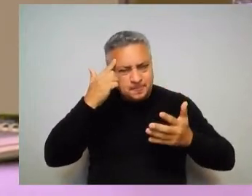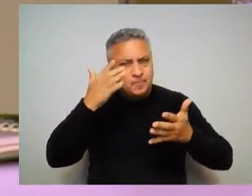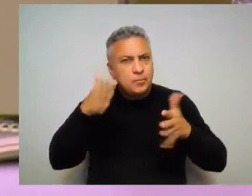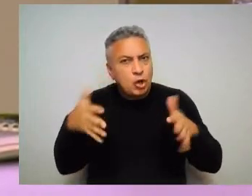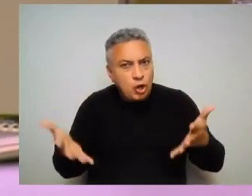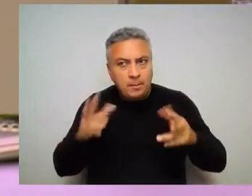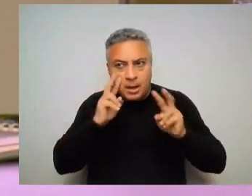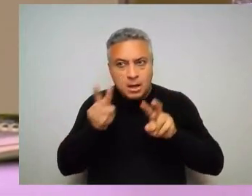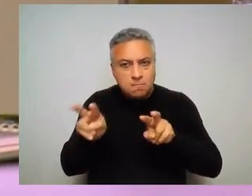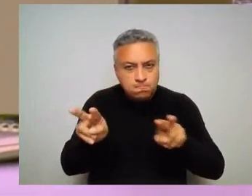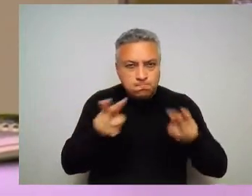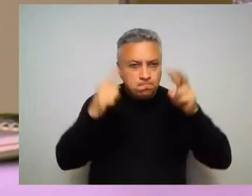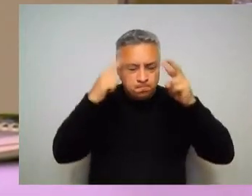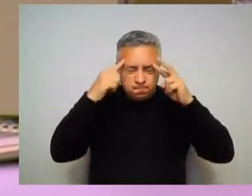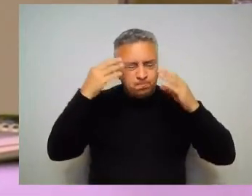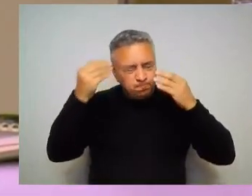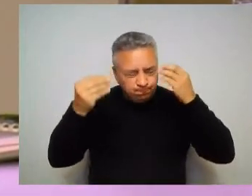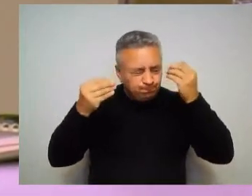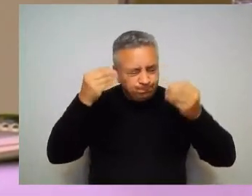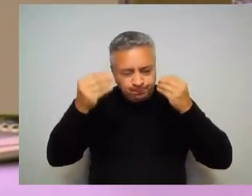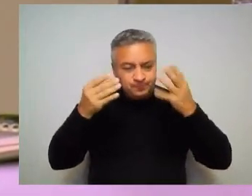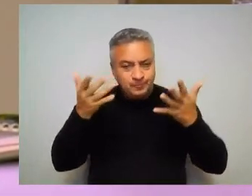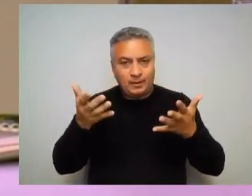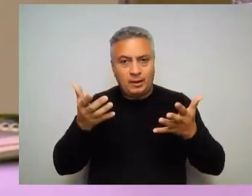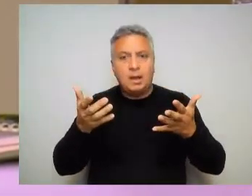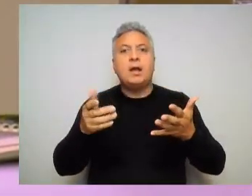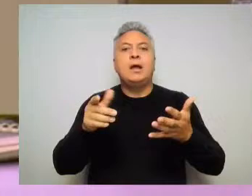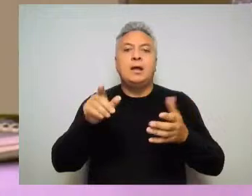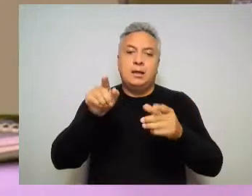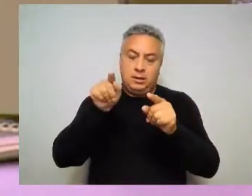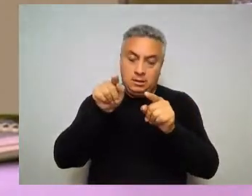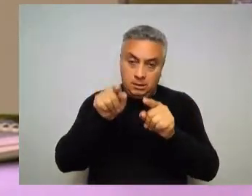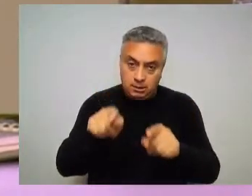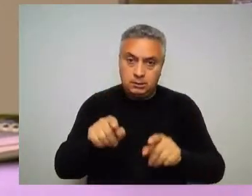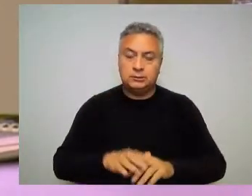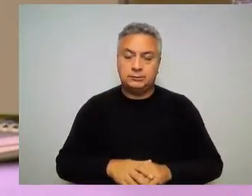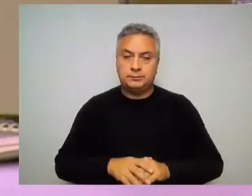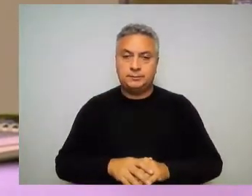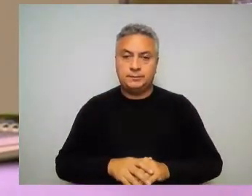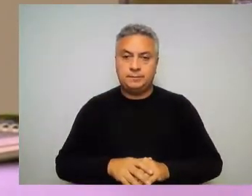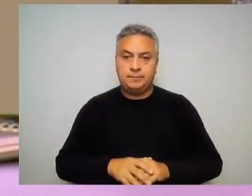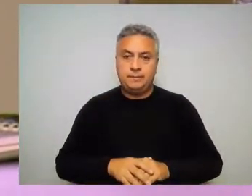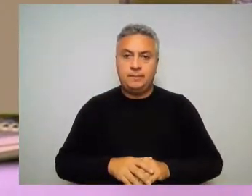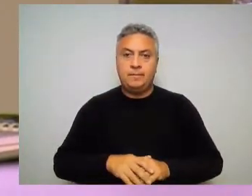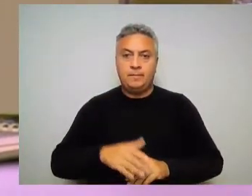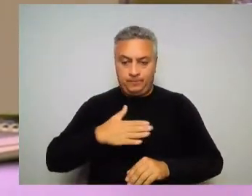our reality every day. And at the same time,